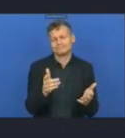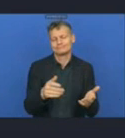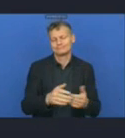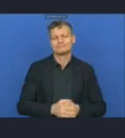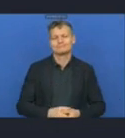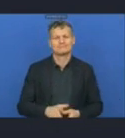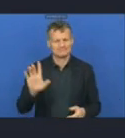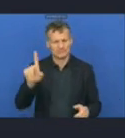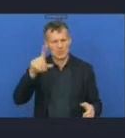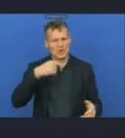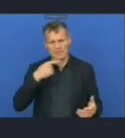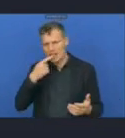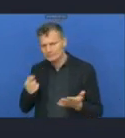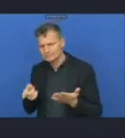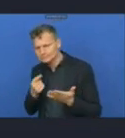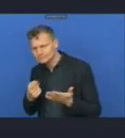check. Sorry.